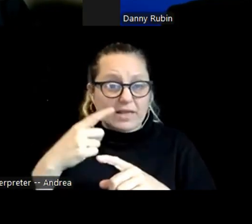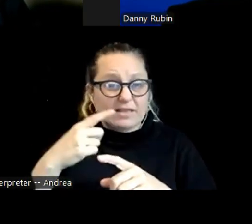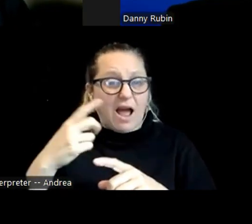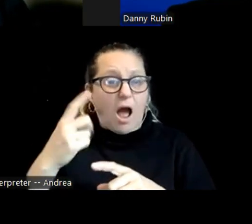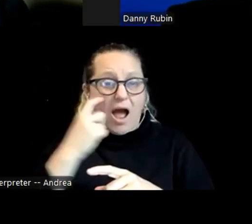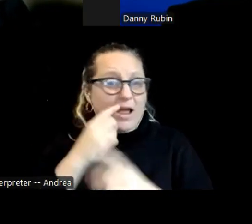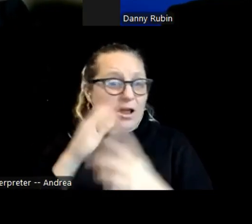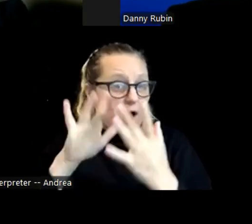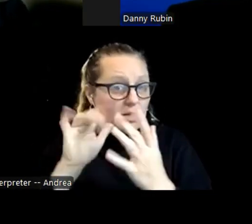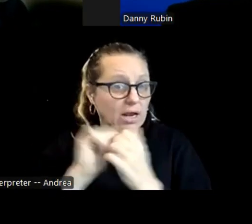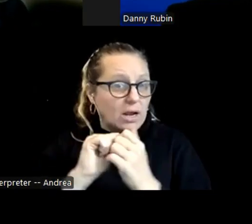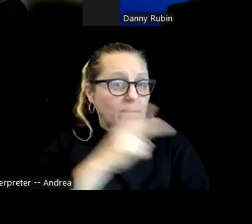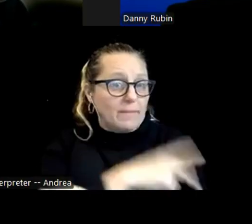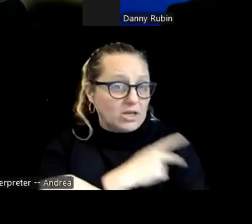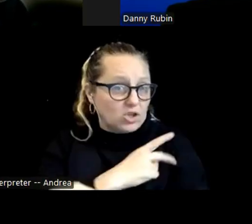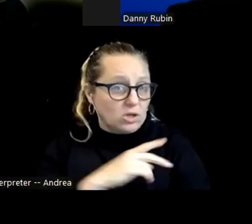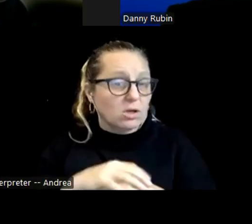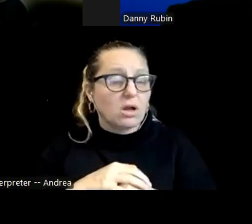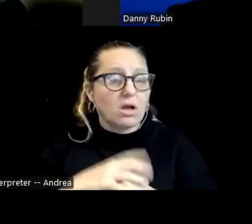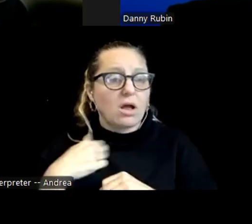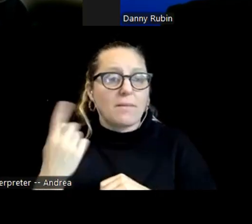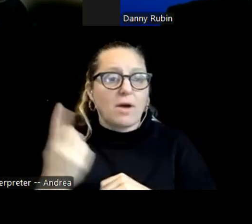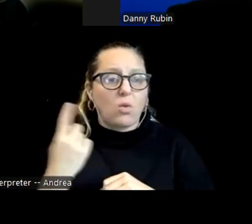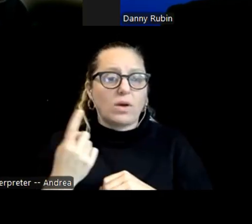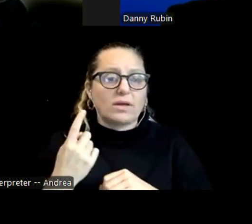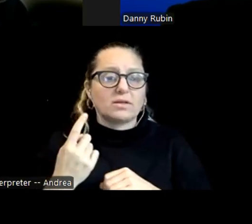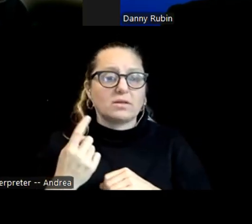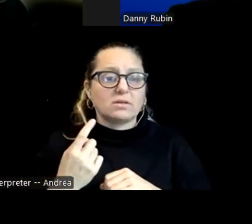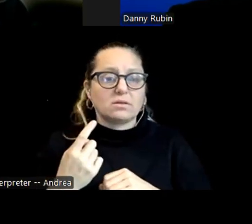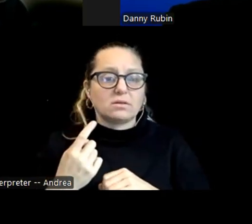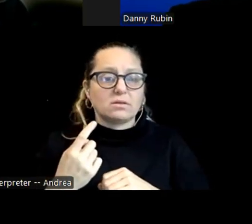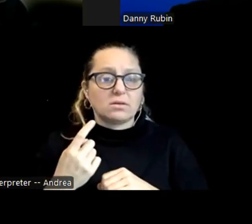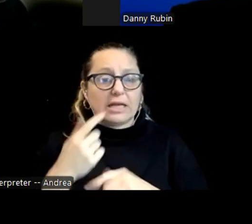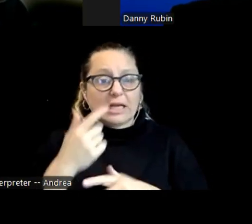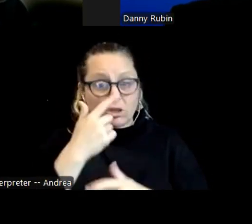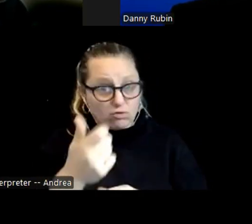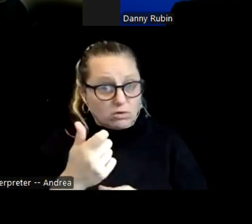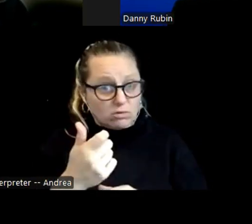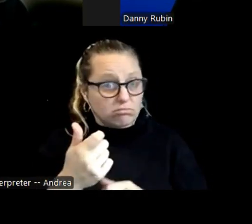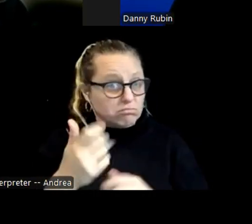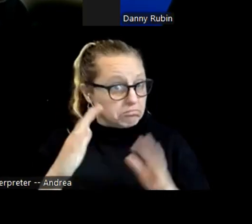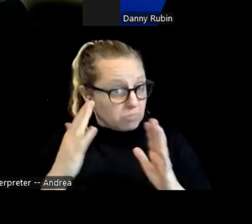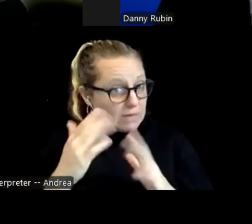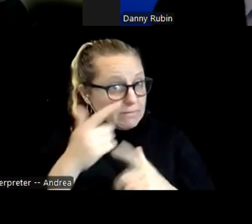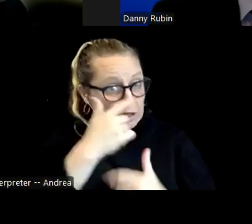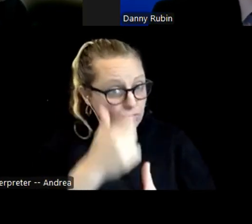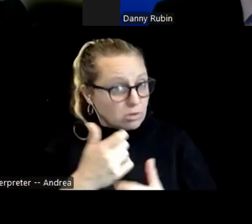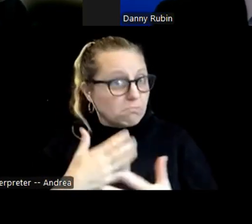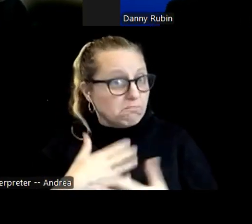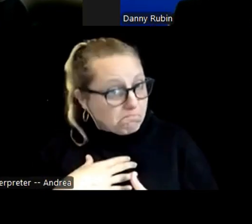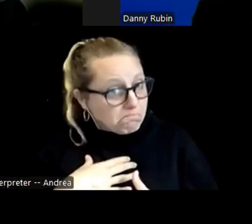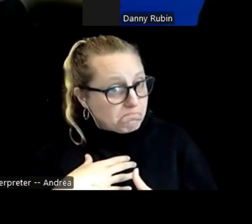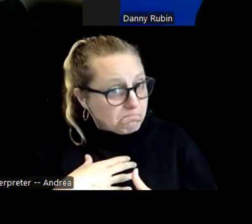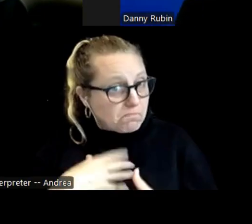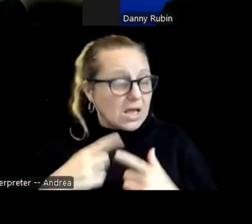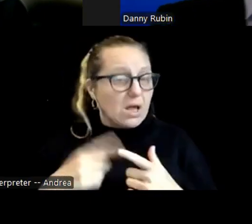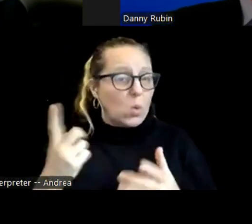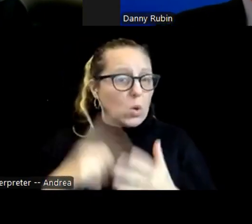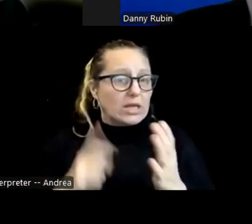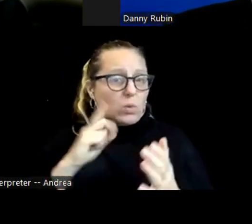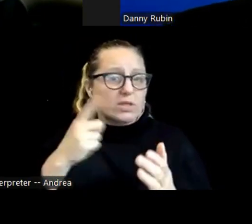with the patient. And I'm always Mm, interested, appearing very interested in what they're about to tell